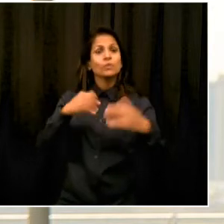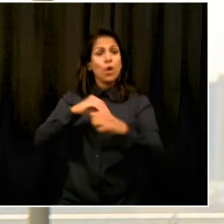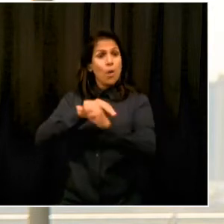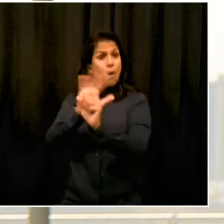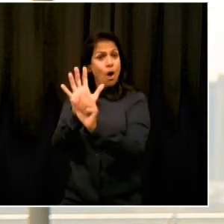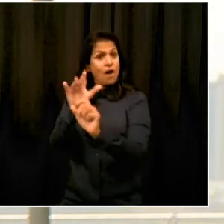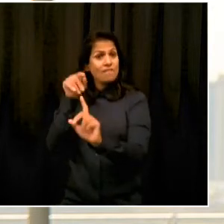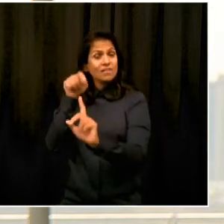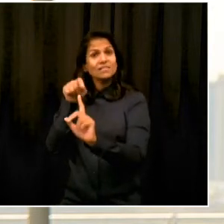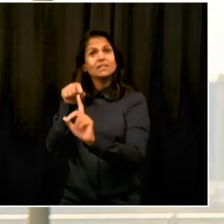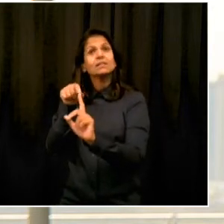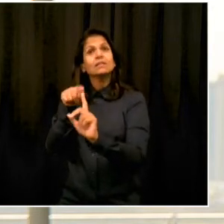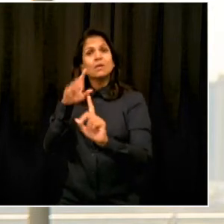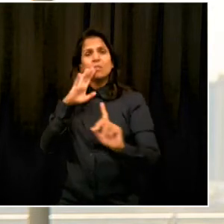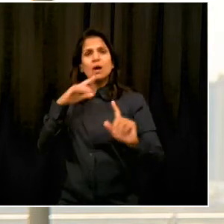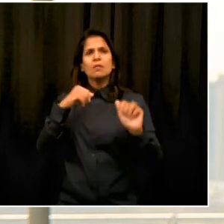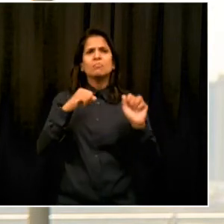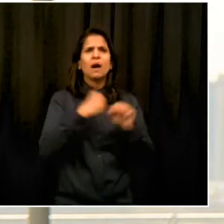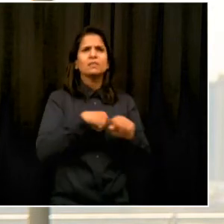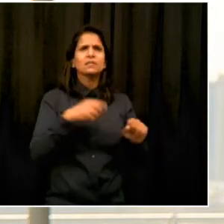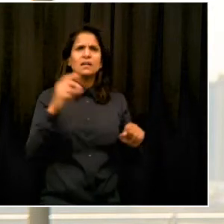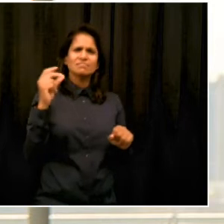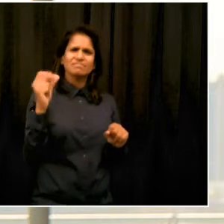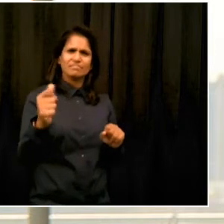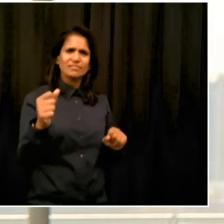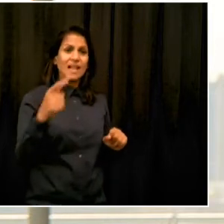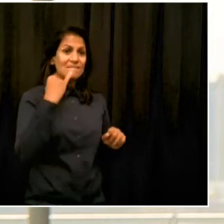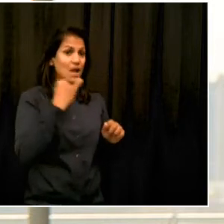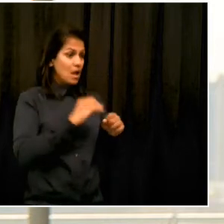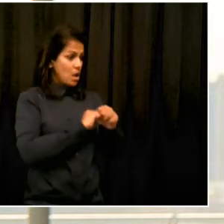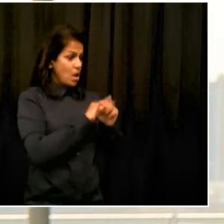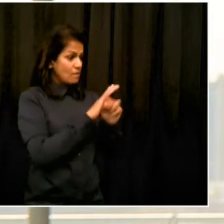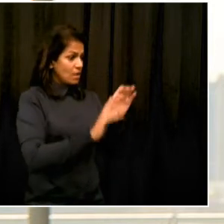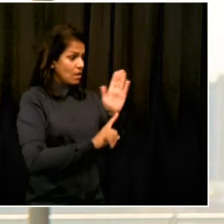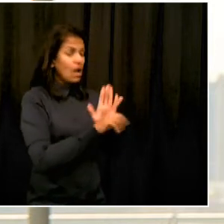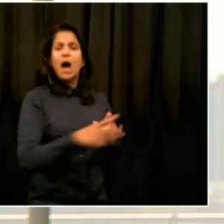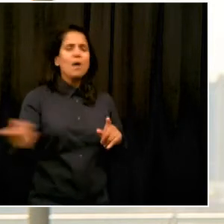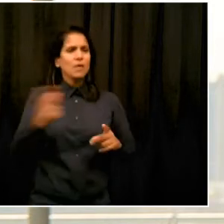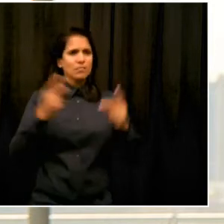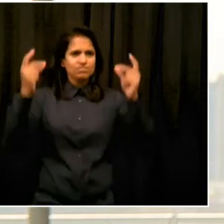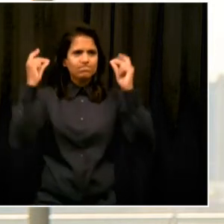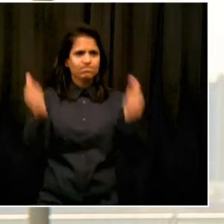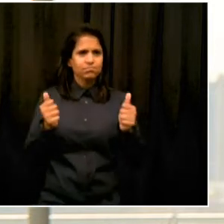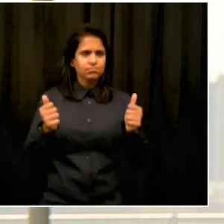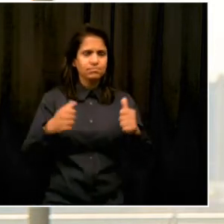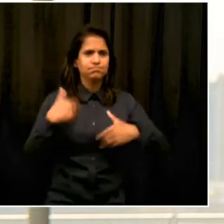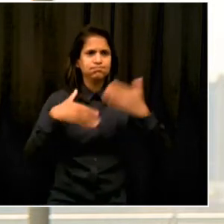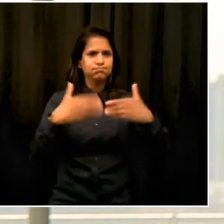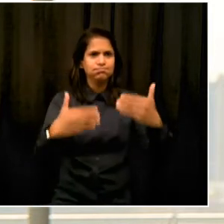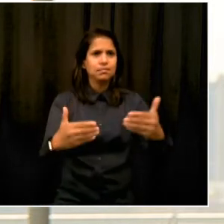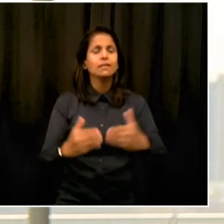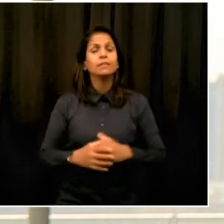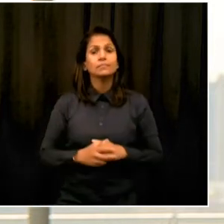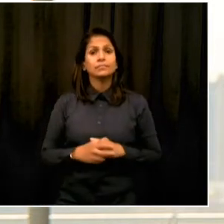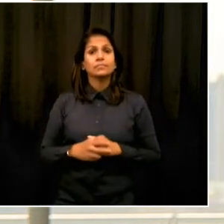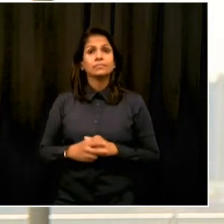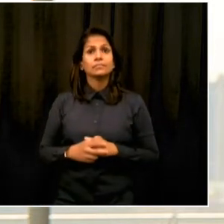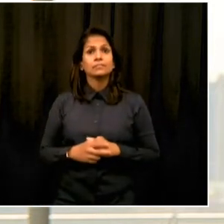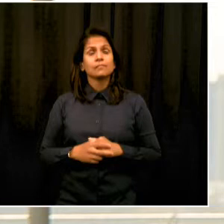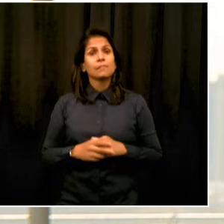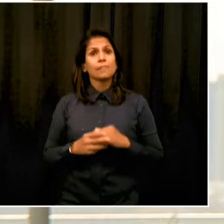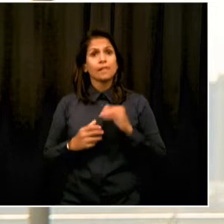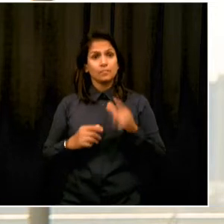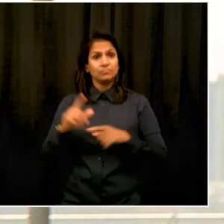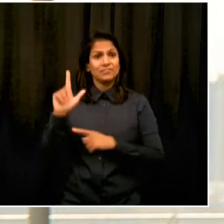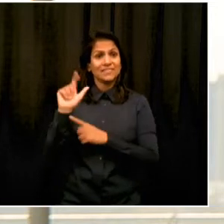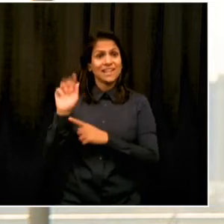So in June, we set out to build our own lab, and we did it in a matter of weeks. It was a true multi-partner,